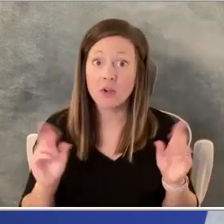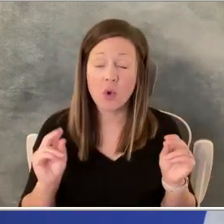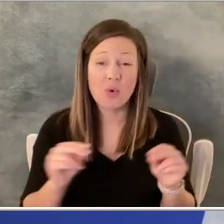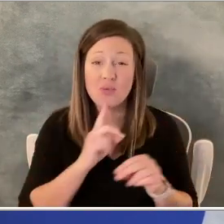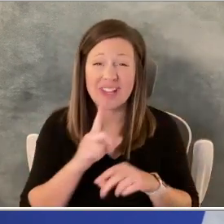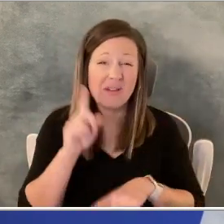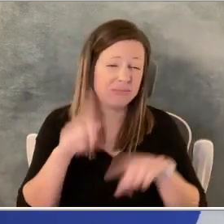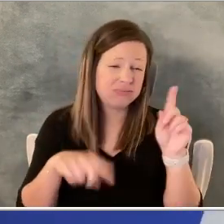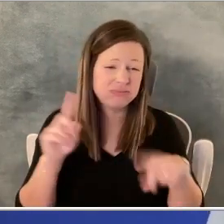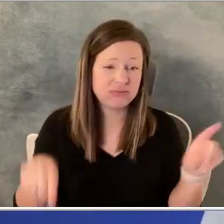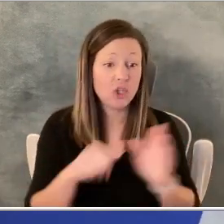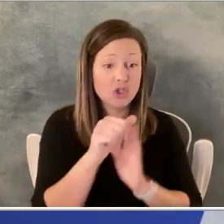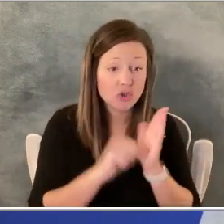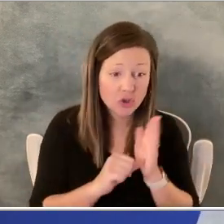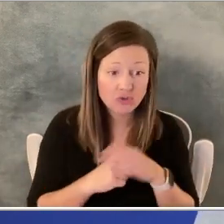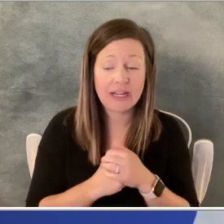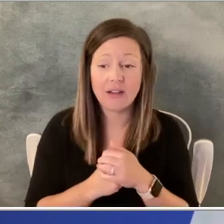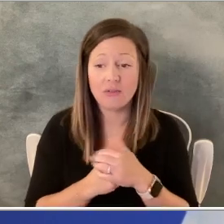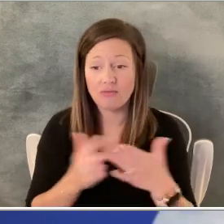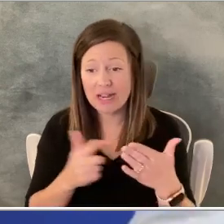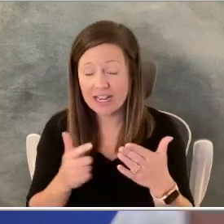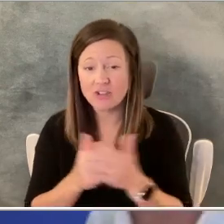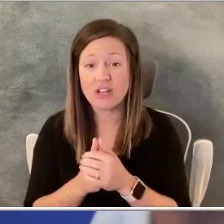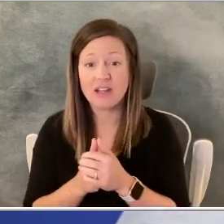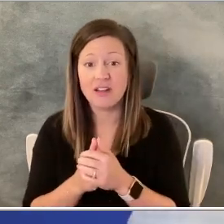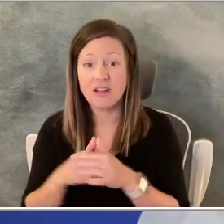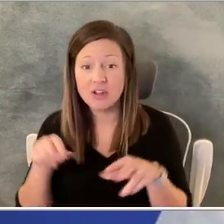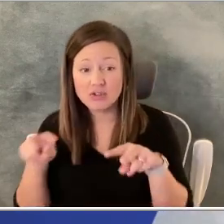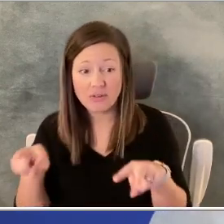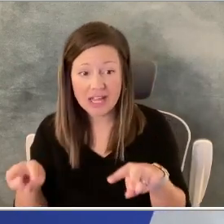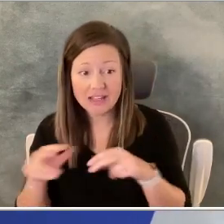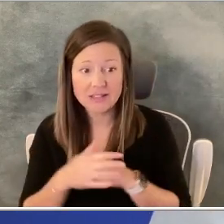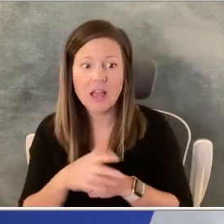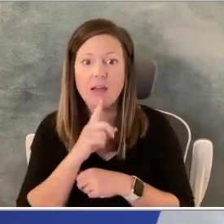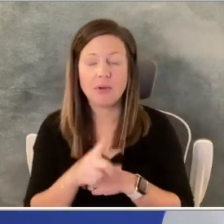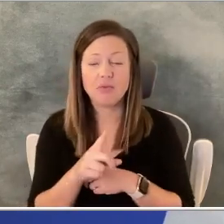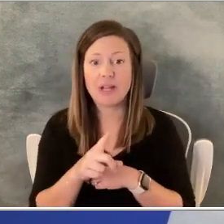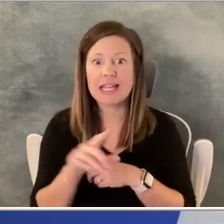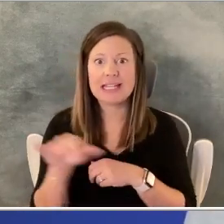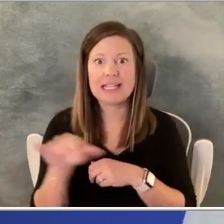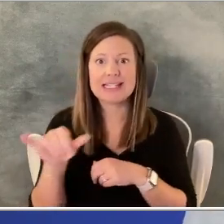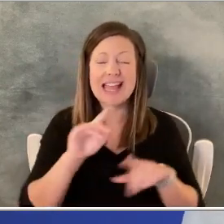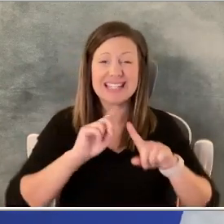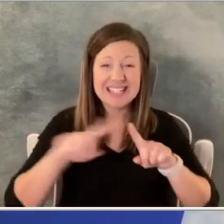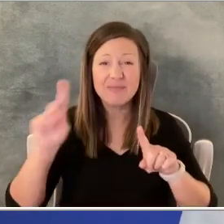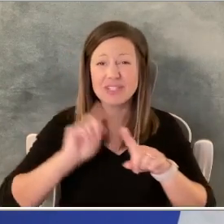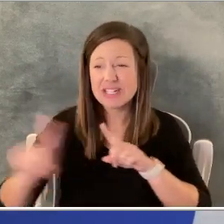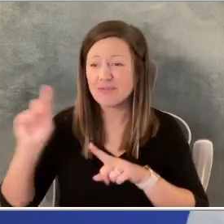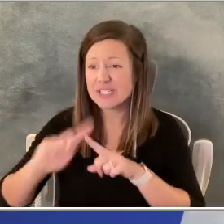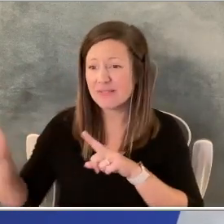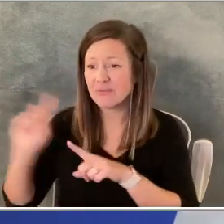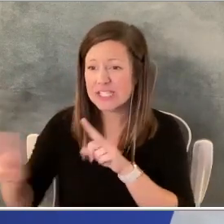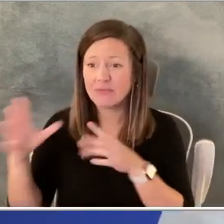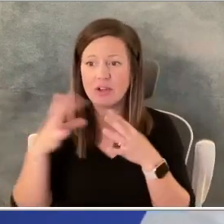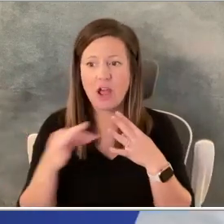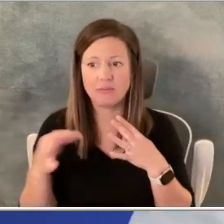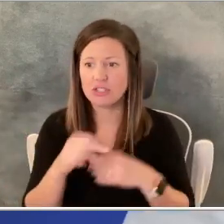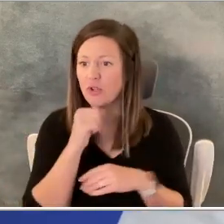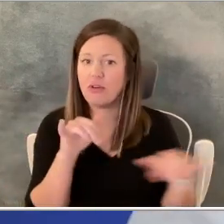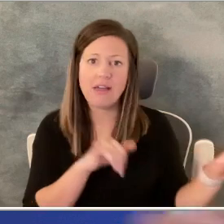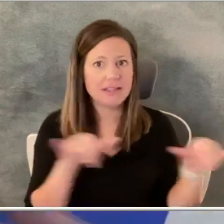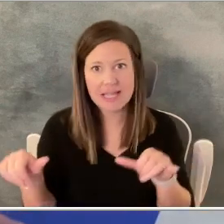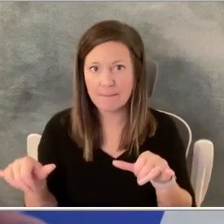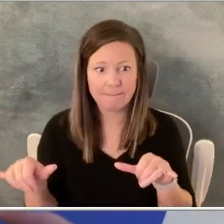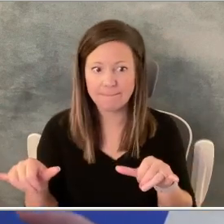surgery, radiation, active surveillance. I mean, it's like a vegetable, a fruit, a piece of meat, right? Mm-hmm. It's not even apples and oranges. It's a